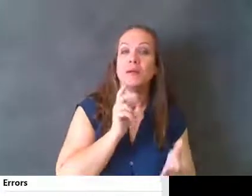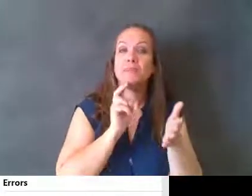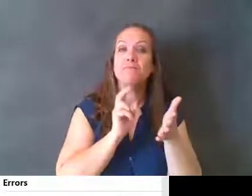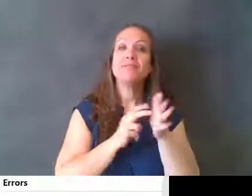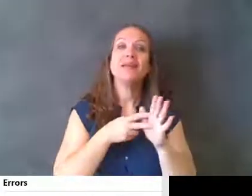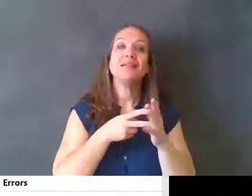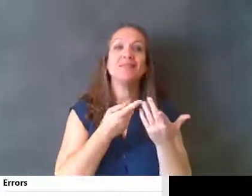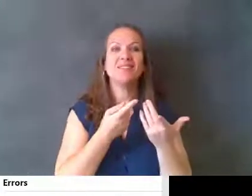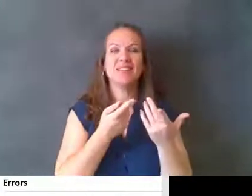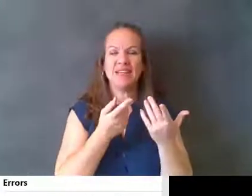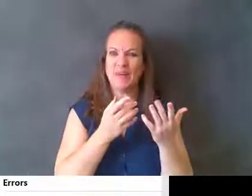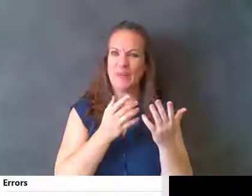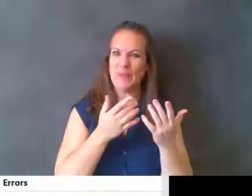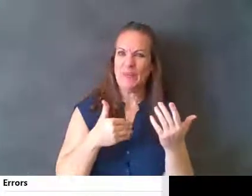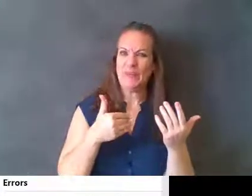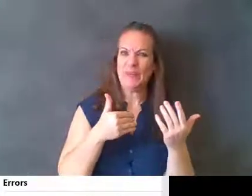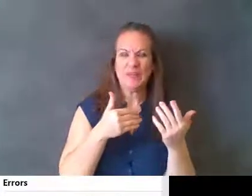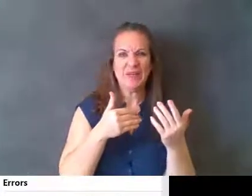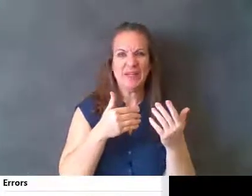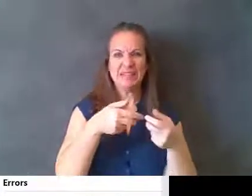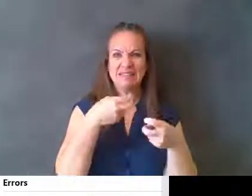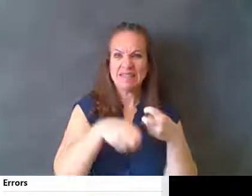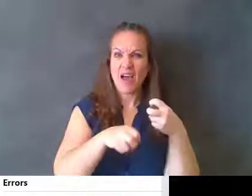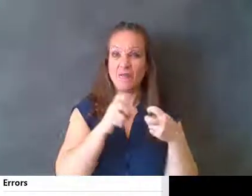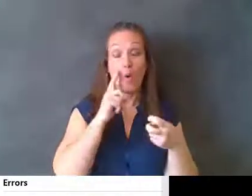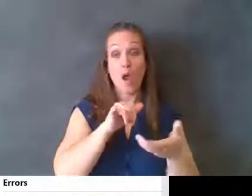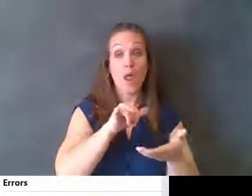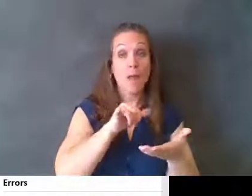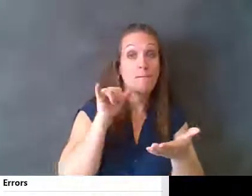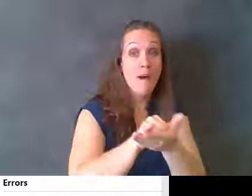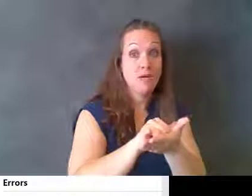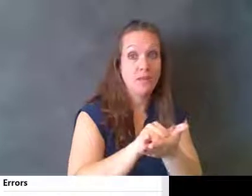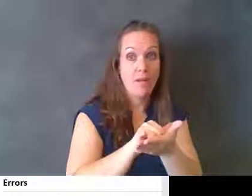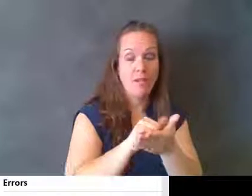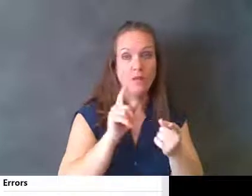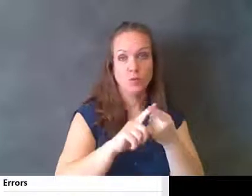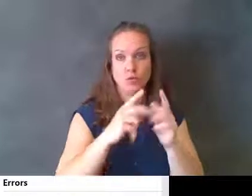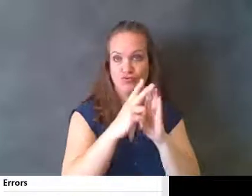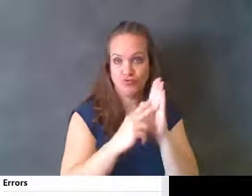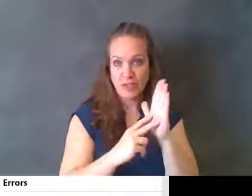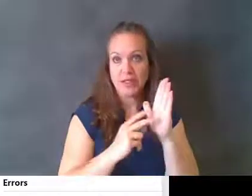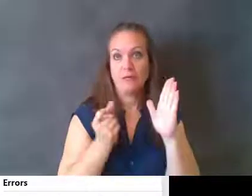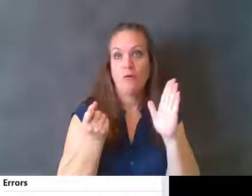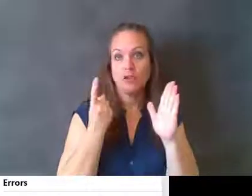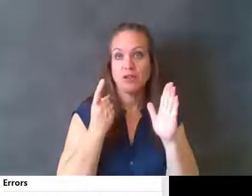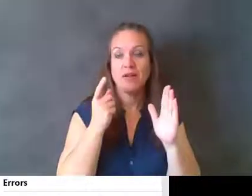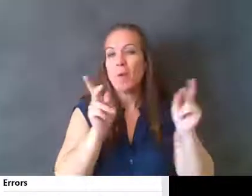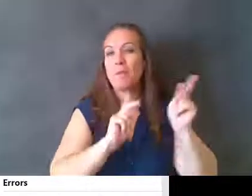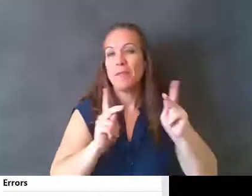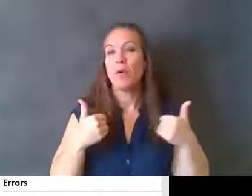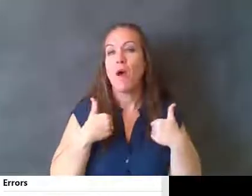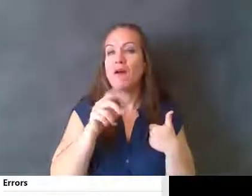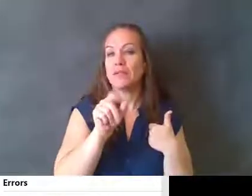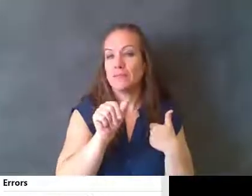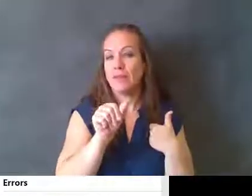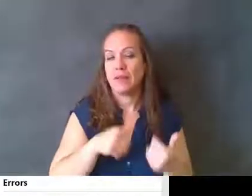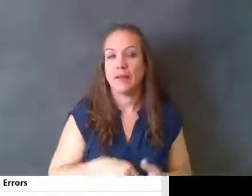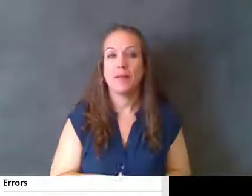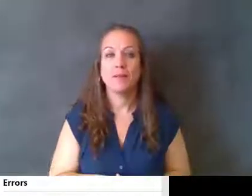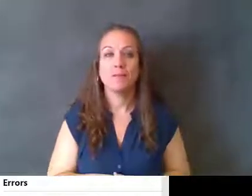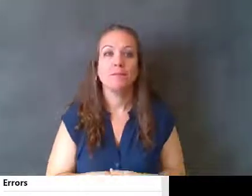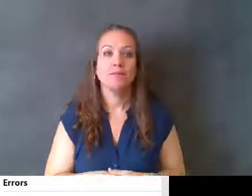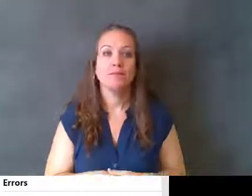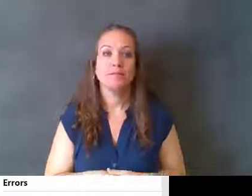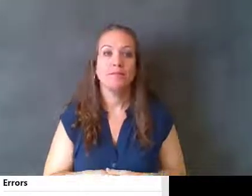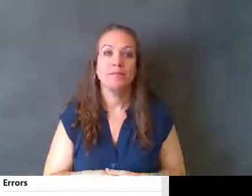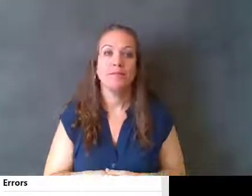the document difficult or impossible to read and understand for people with disabilities. So you're going to want to make sure